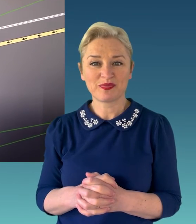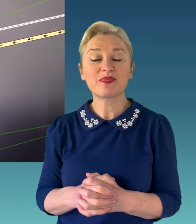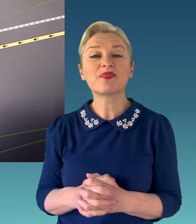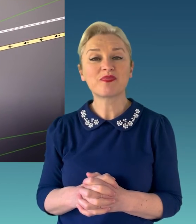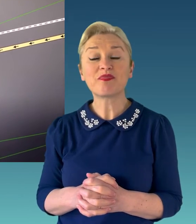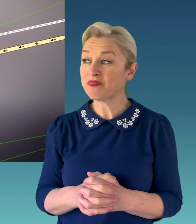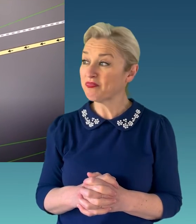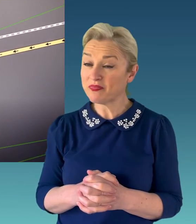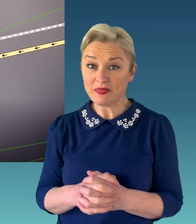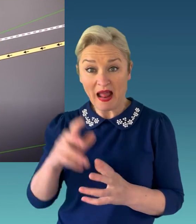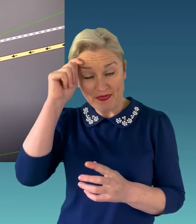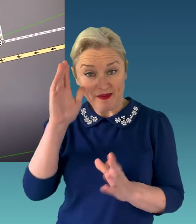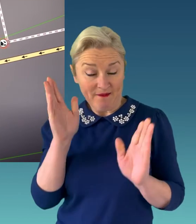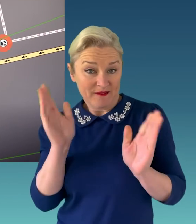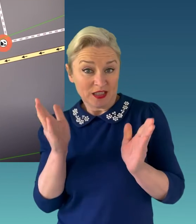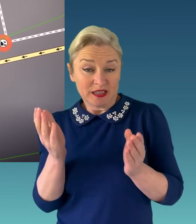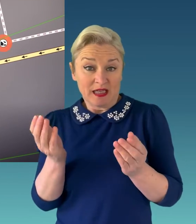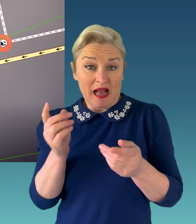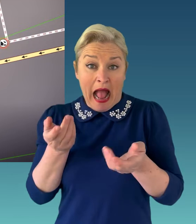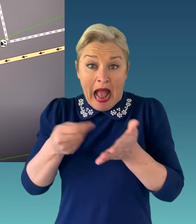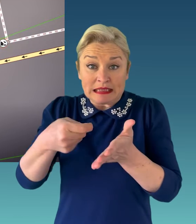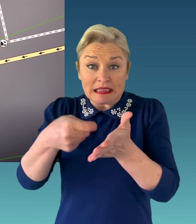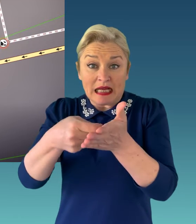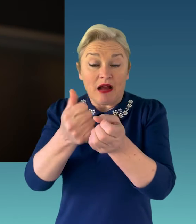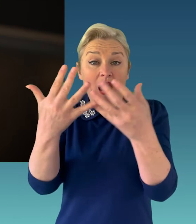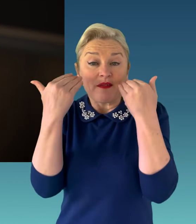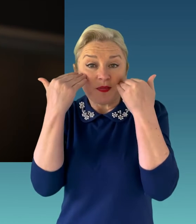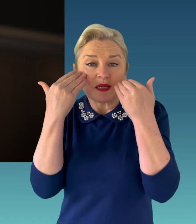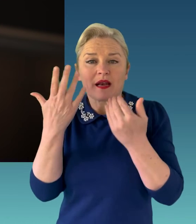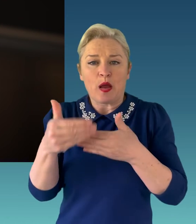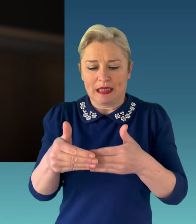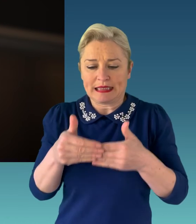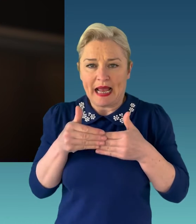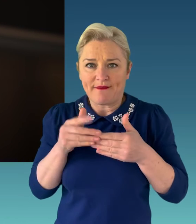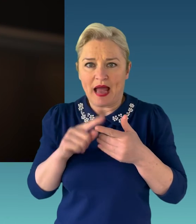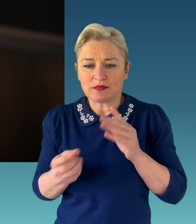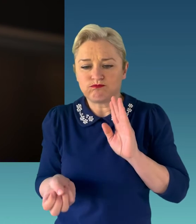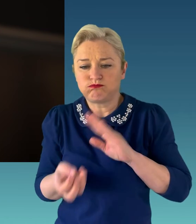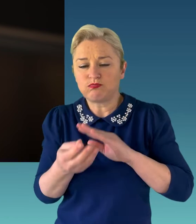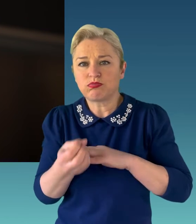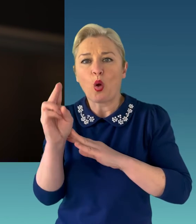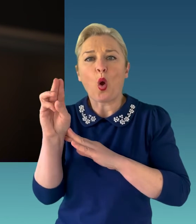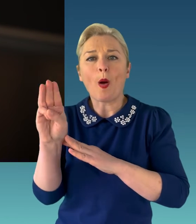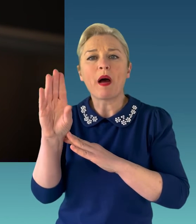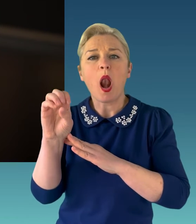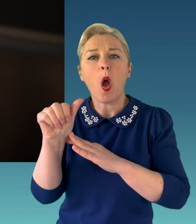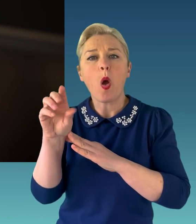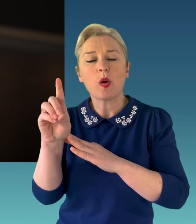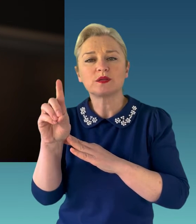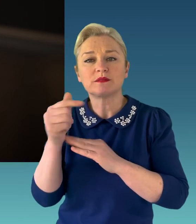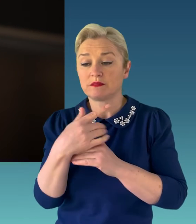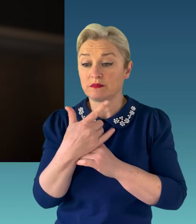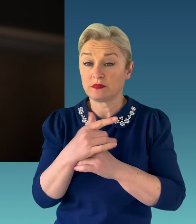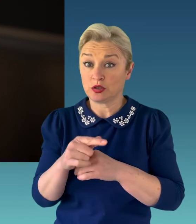But I think I've added all I can to this crossing, so now I need to save and upload my work. I just click the Save button on the top right of the